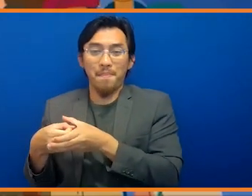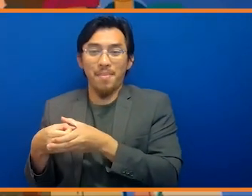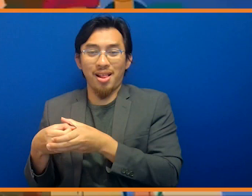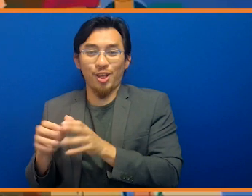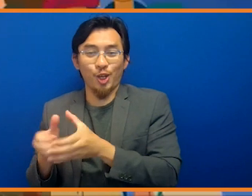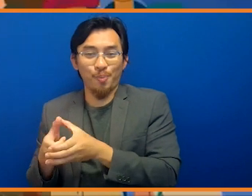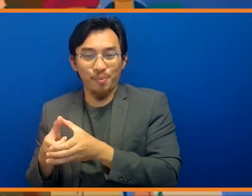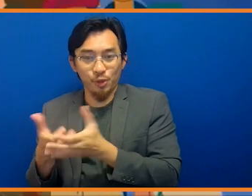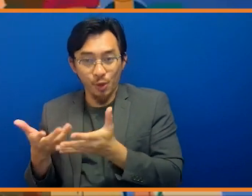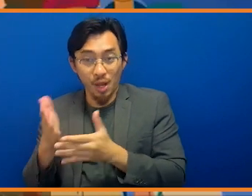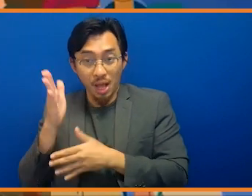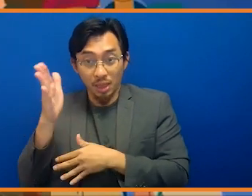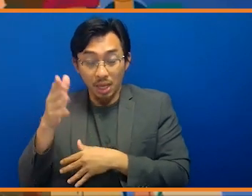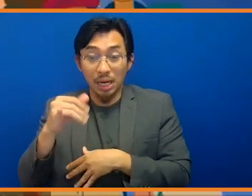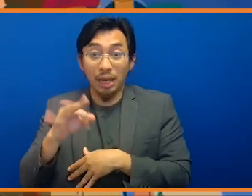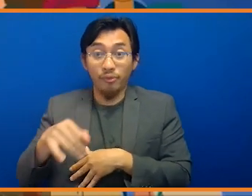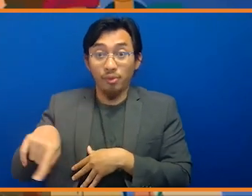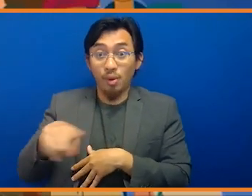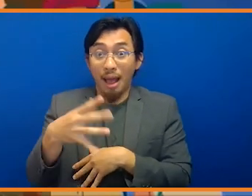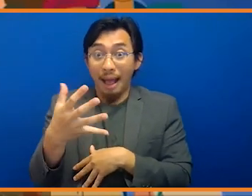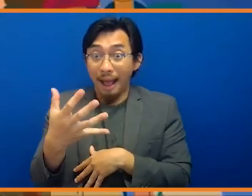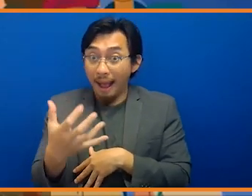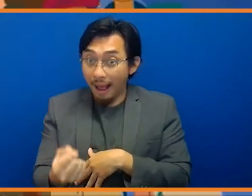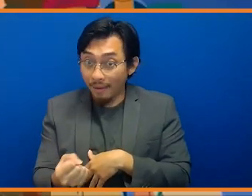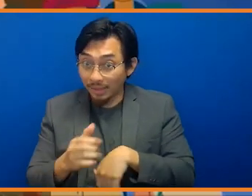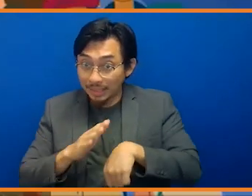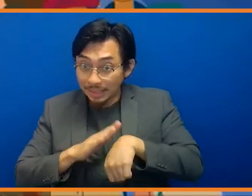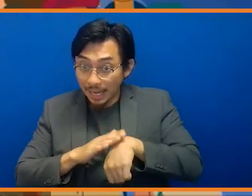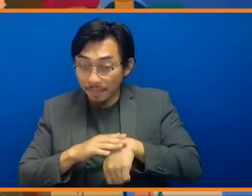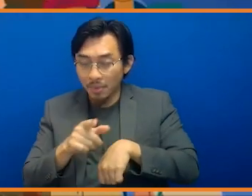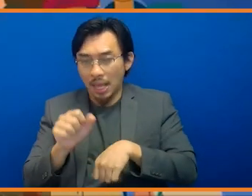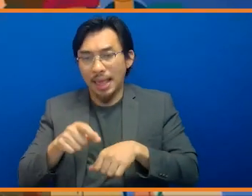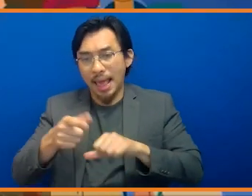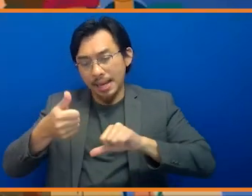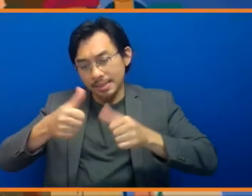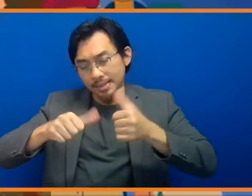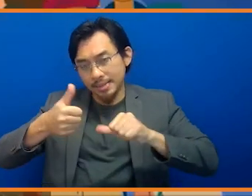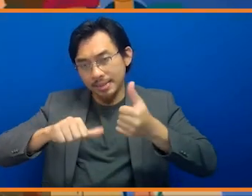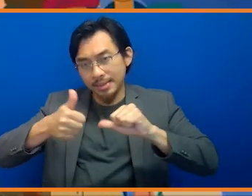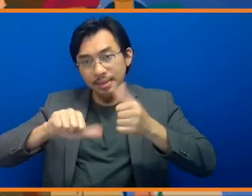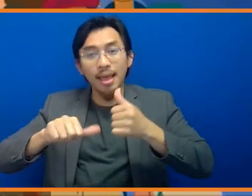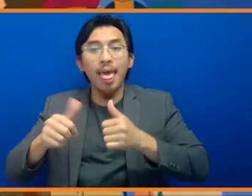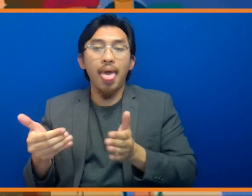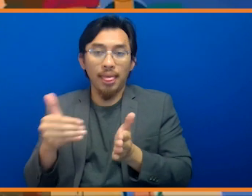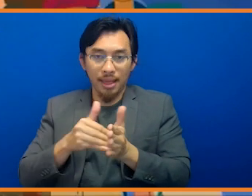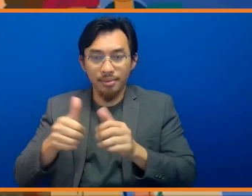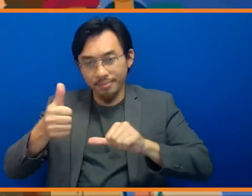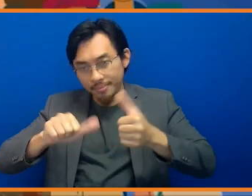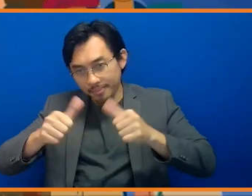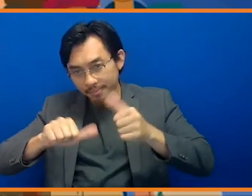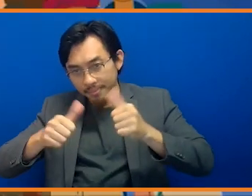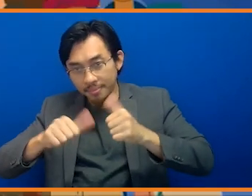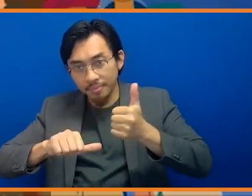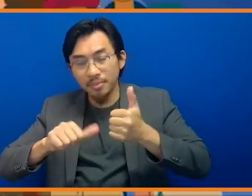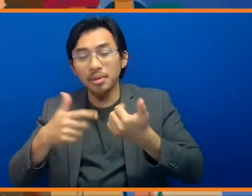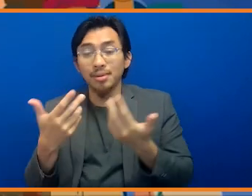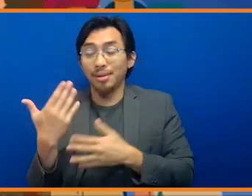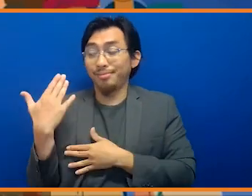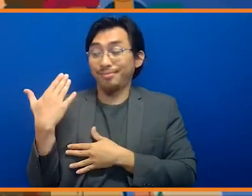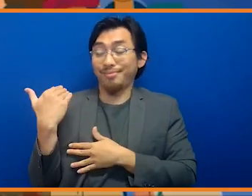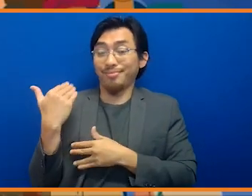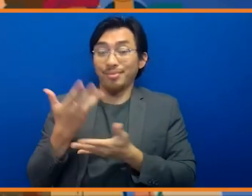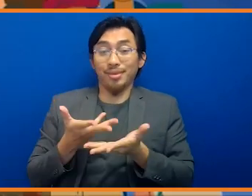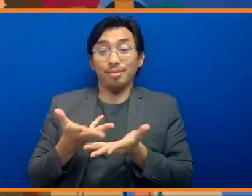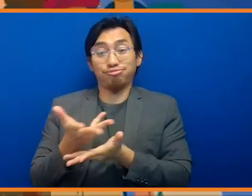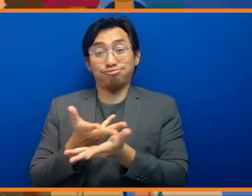Okay, so later on, if you have time, you can reevaluate again your just